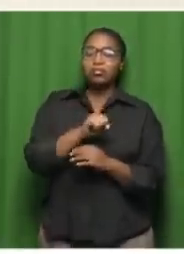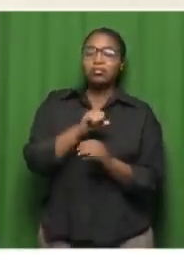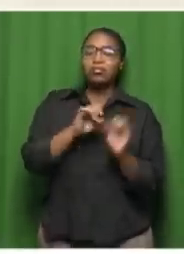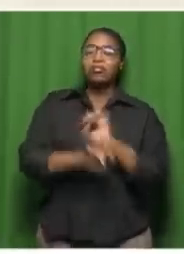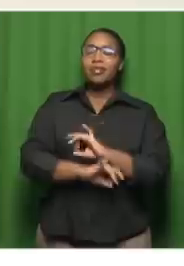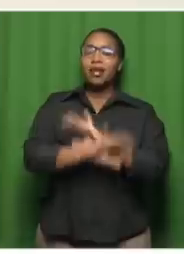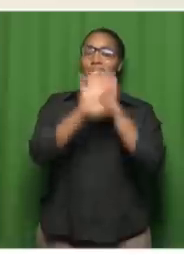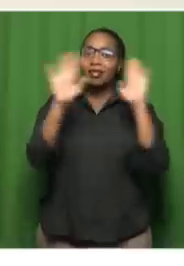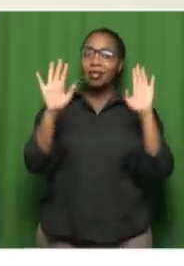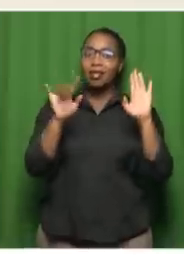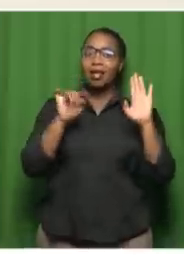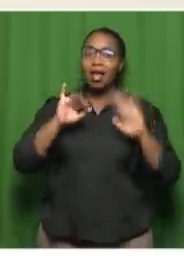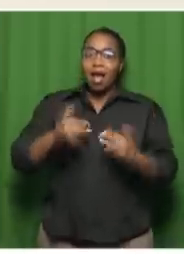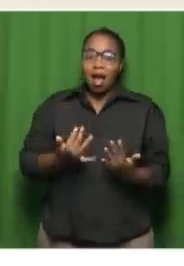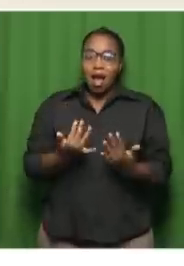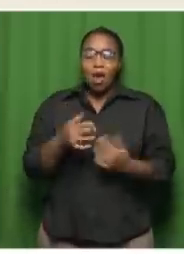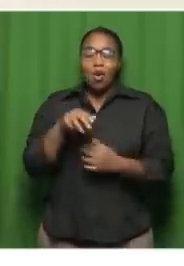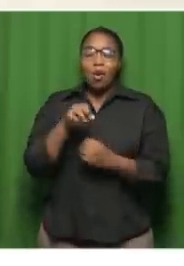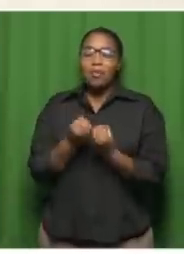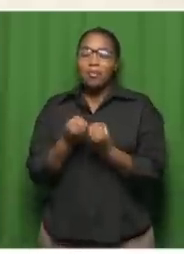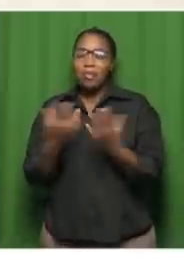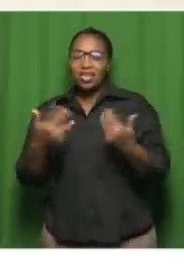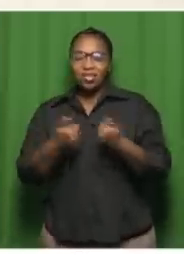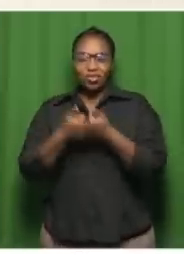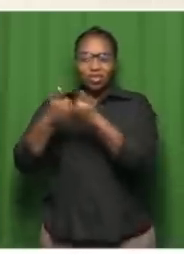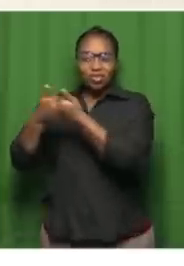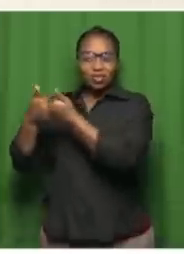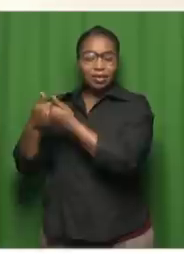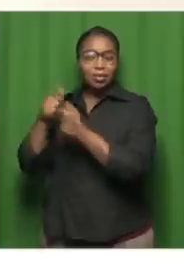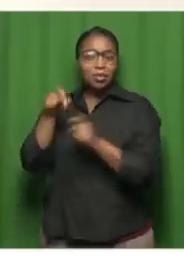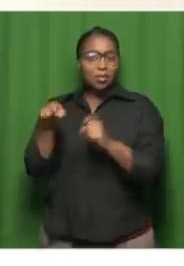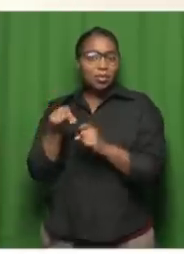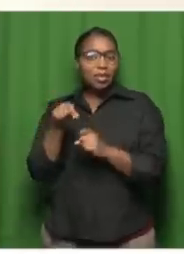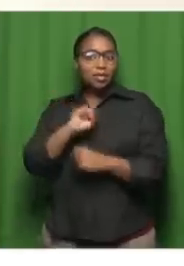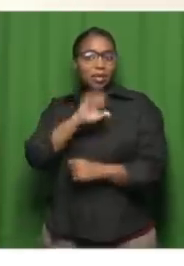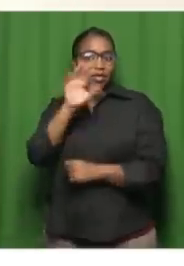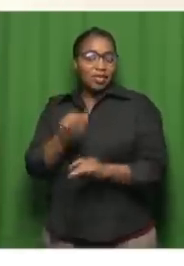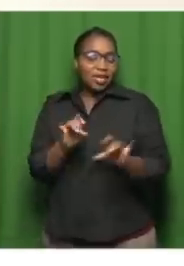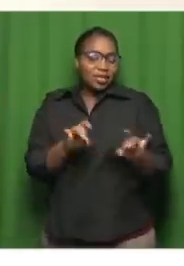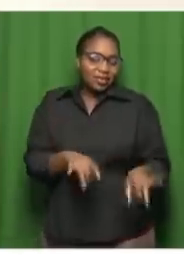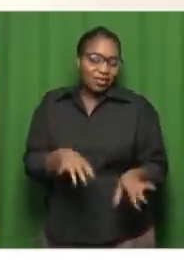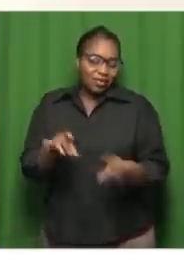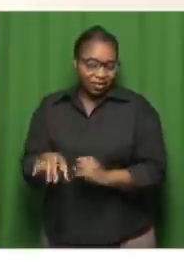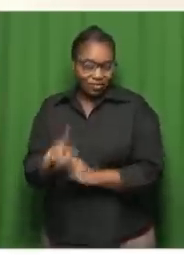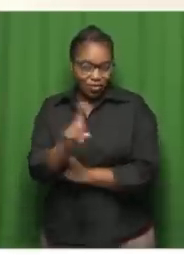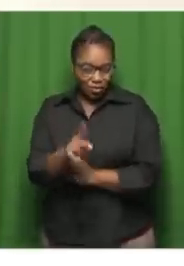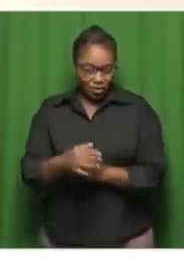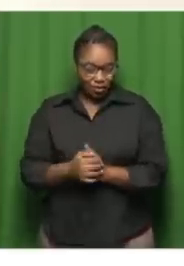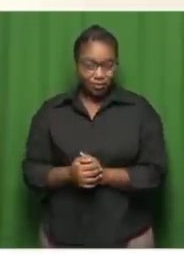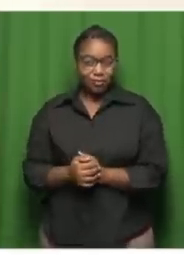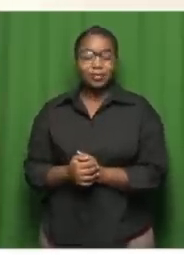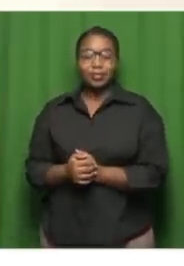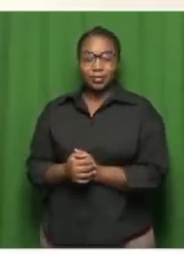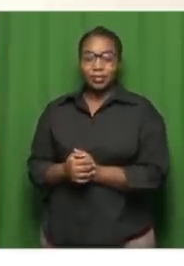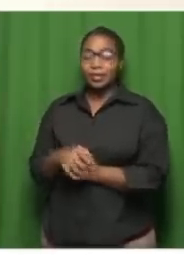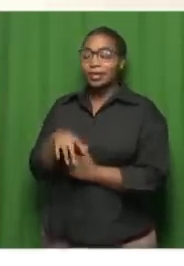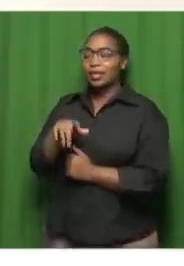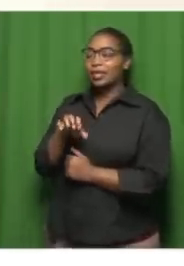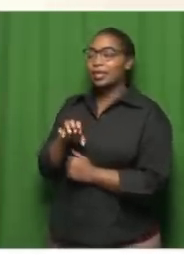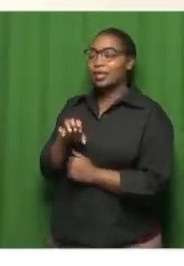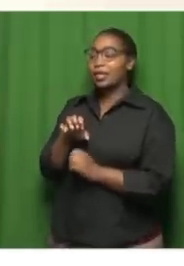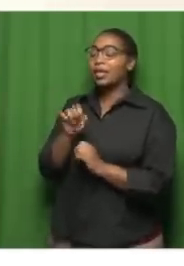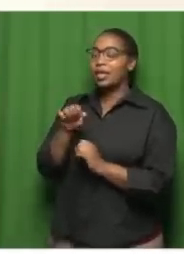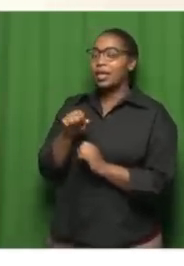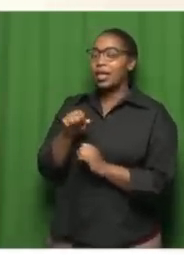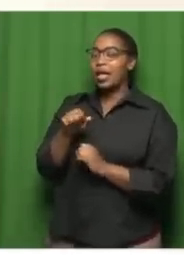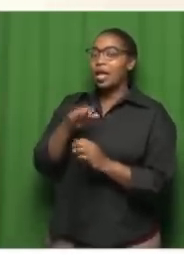the many battles that our South Africans are facing. I mean, the word we used, and we heard the Gauteng ANC chair